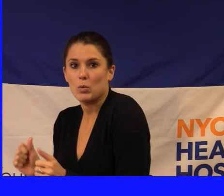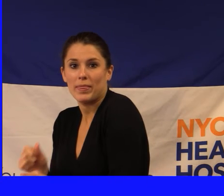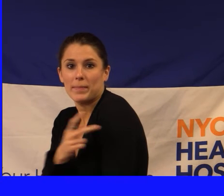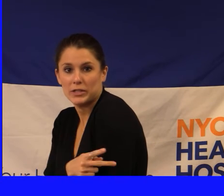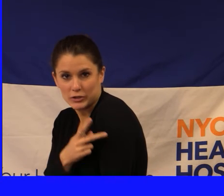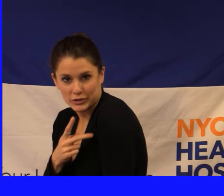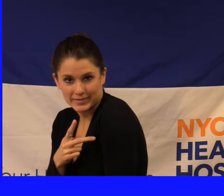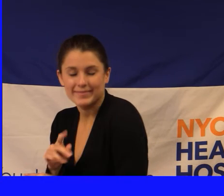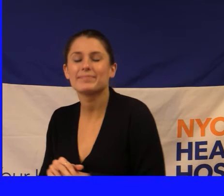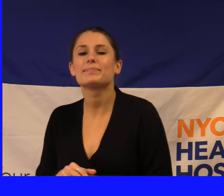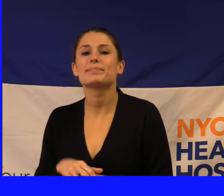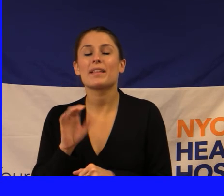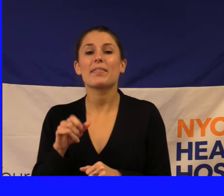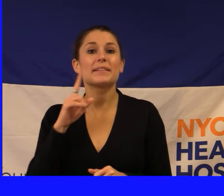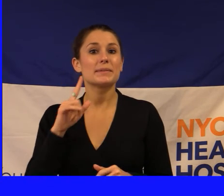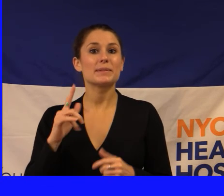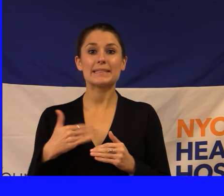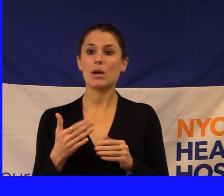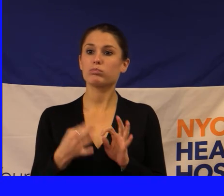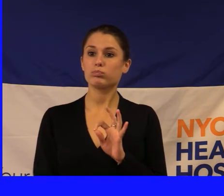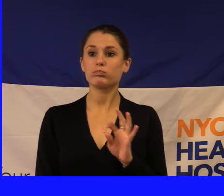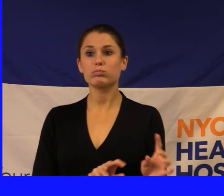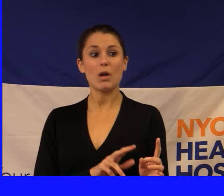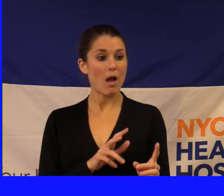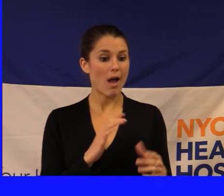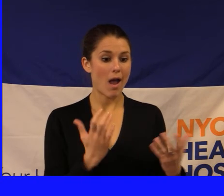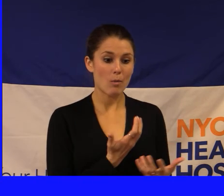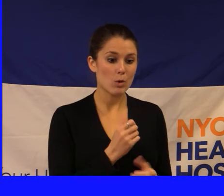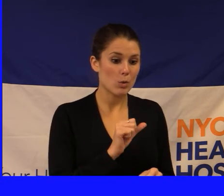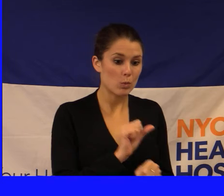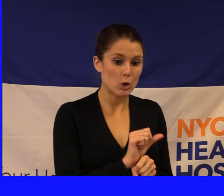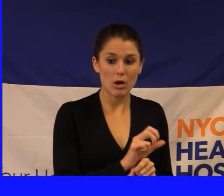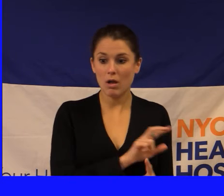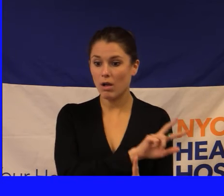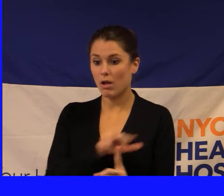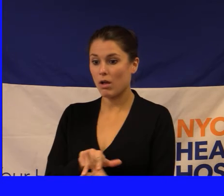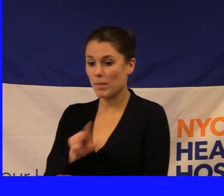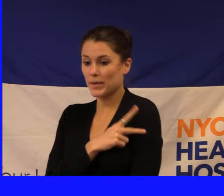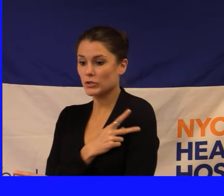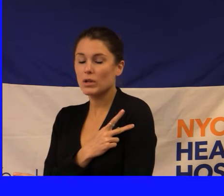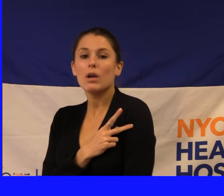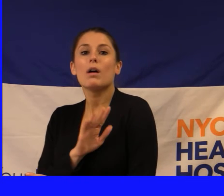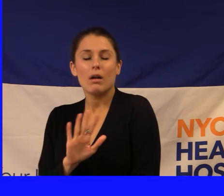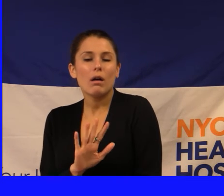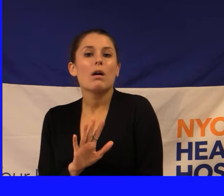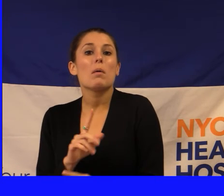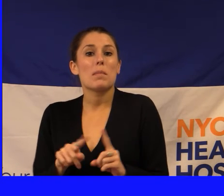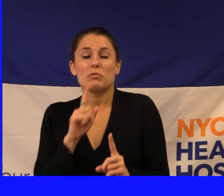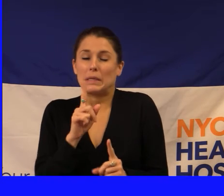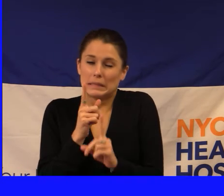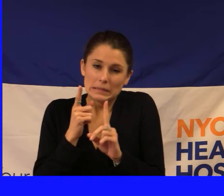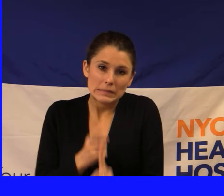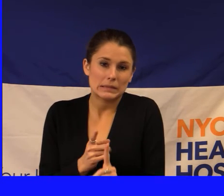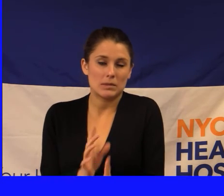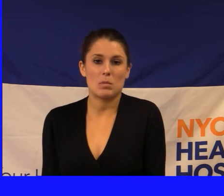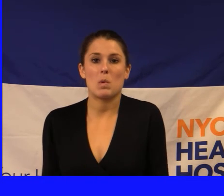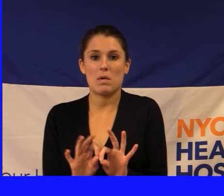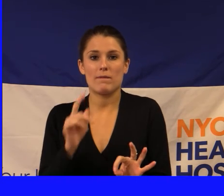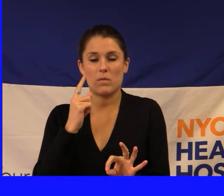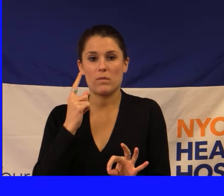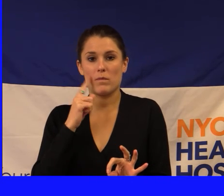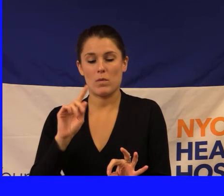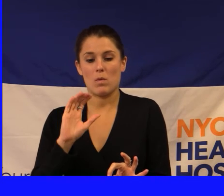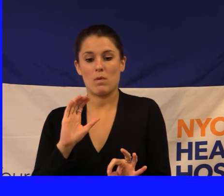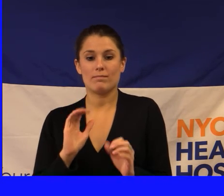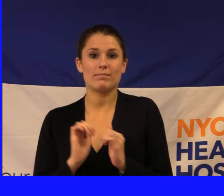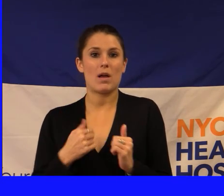that sounds like an easy thing to say, but it's a critical part of the way we operate successfully as an ACO, and I think